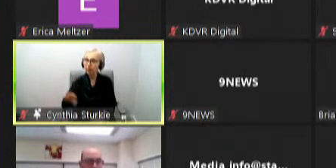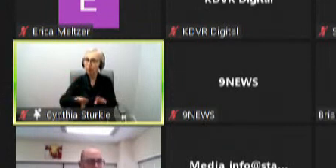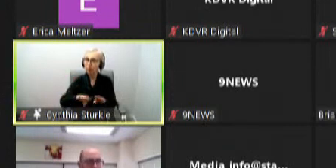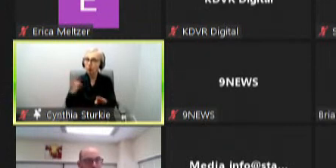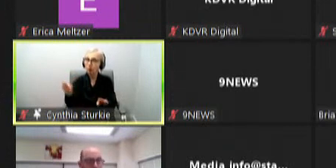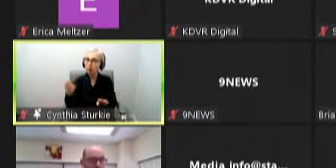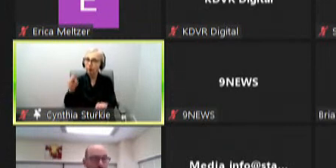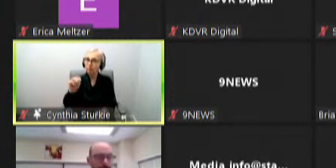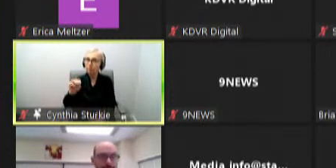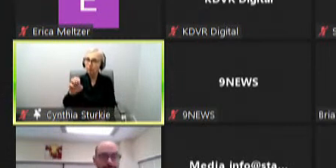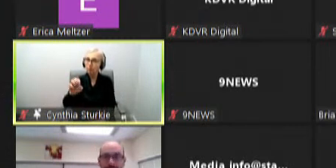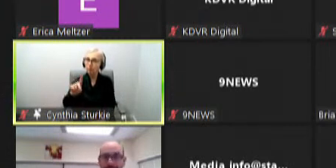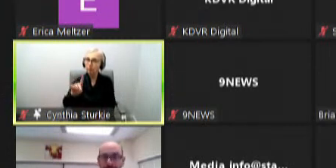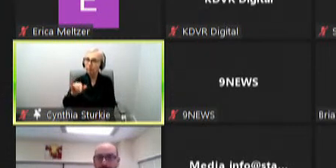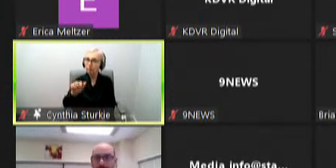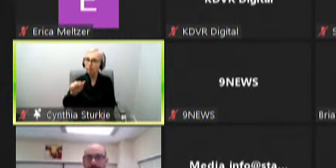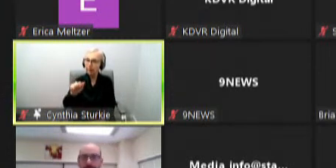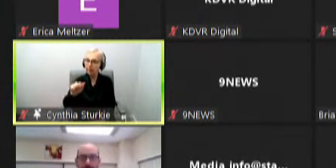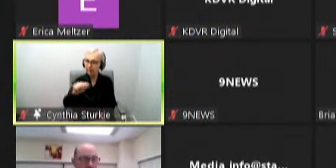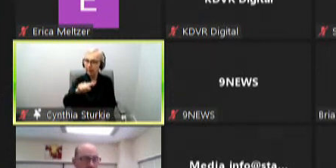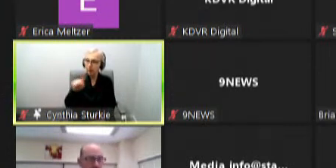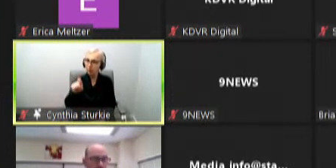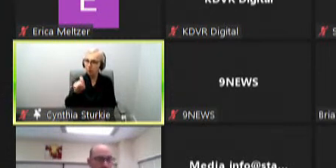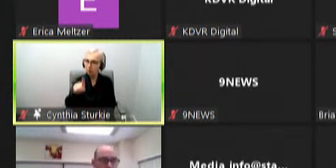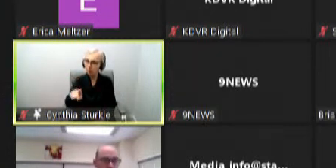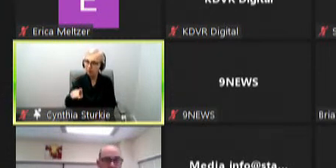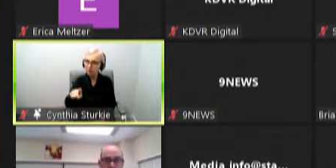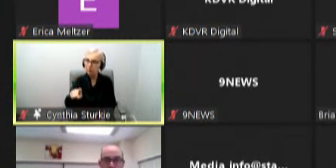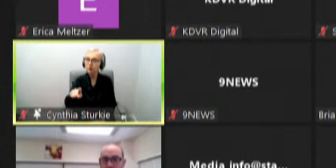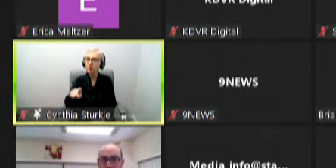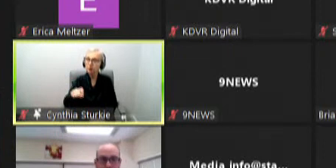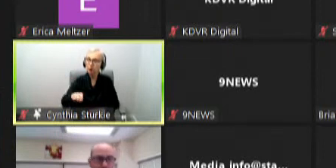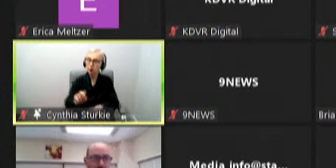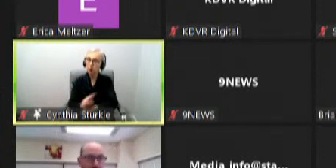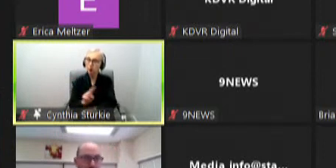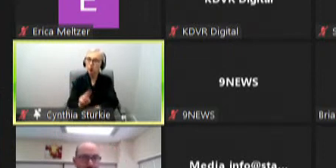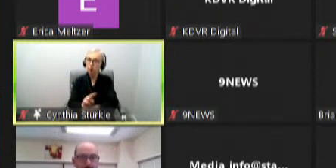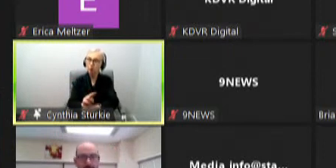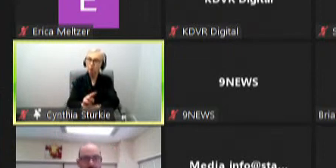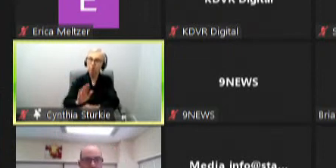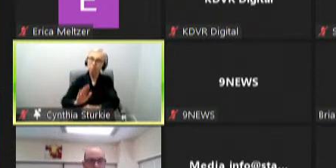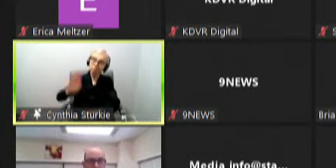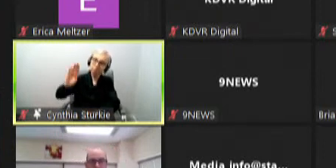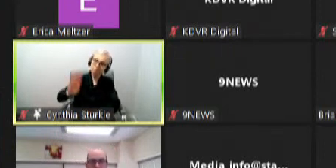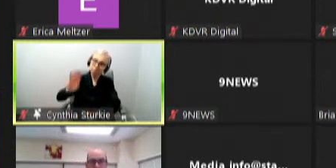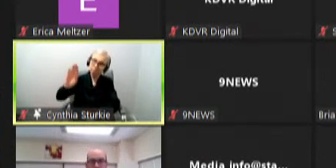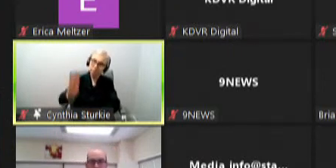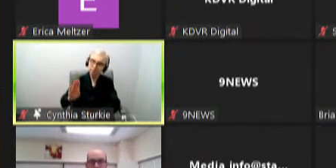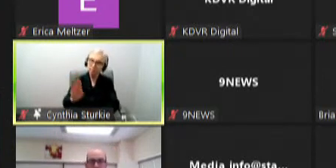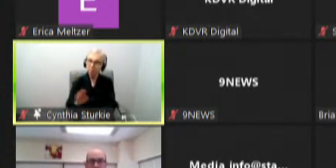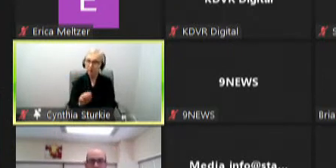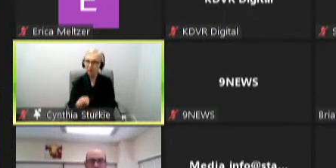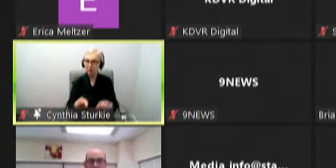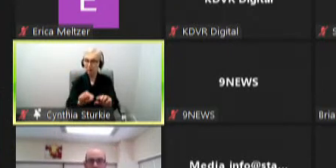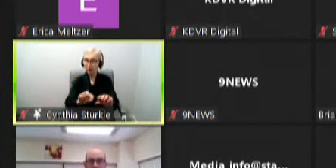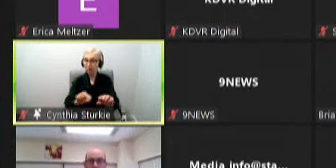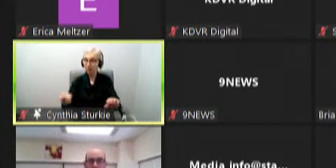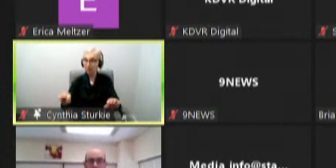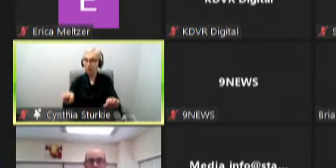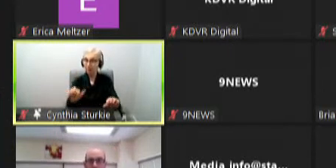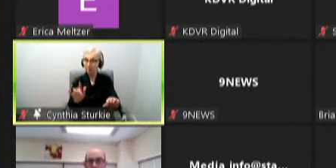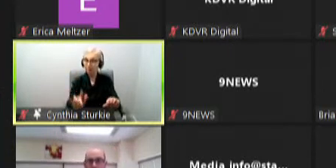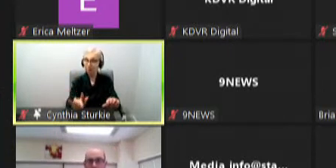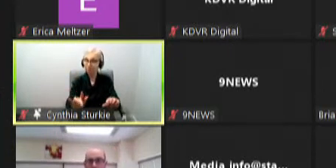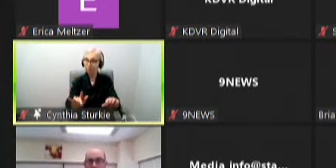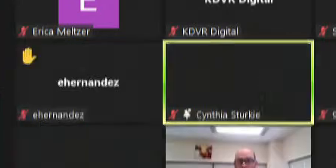media Q&A portion of this afternoon's avail. We'll use the raise hand function. You can locate that at the bottom of the Zoom console. Let's start with